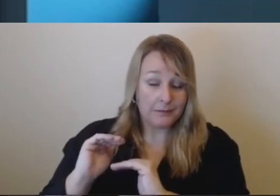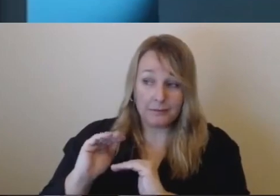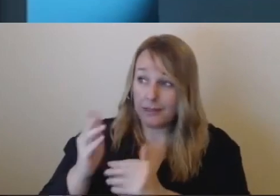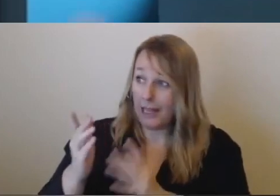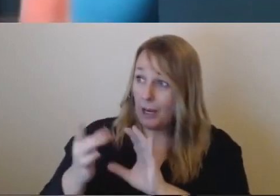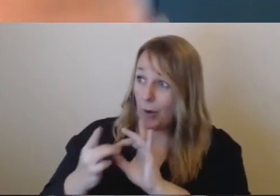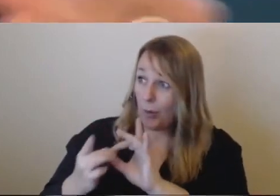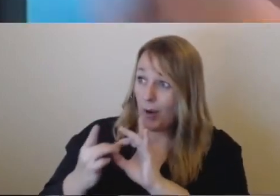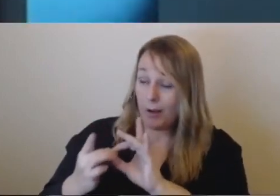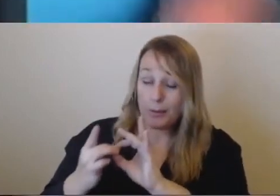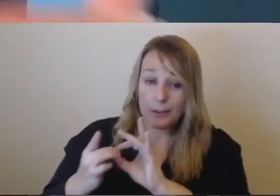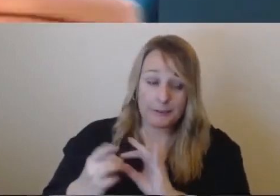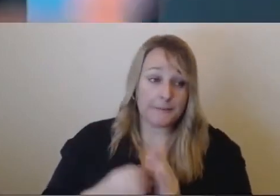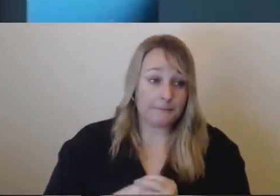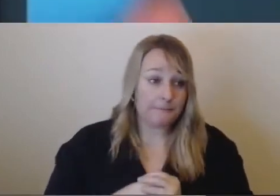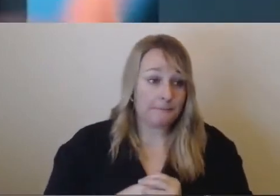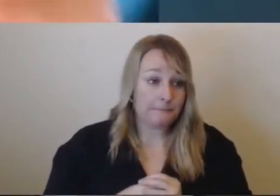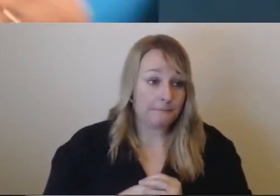cooperation with China.